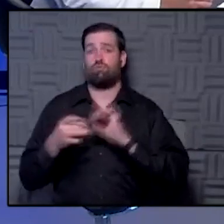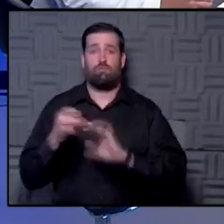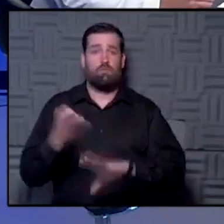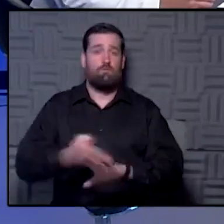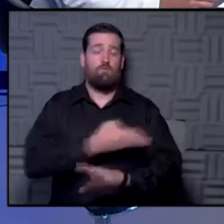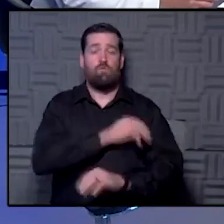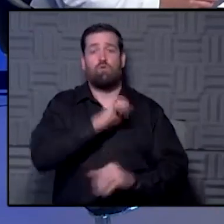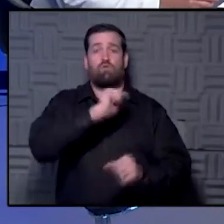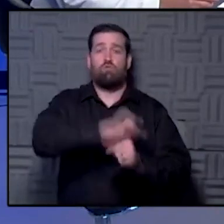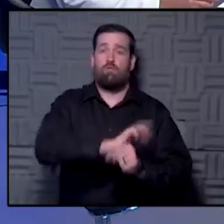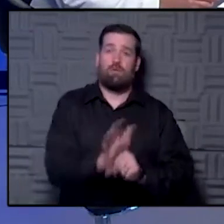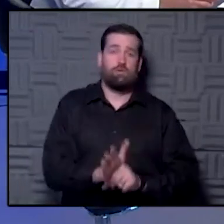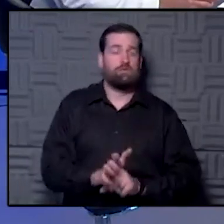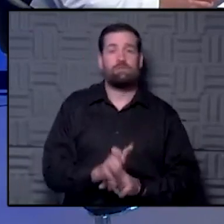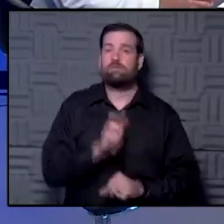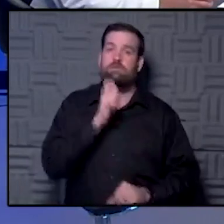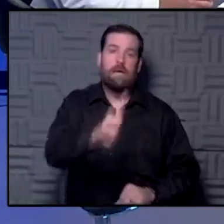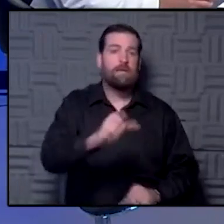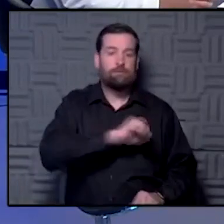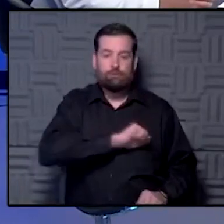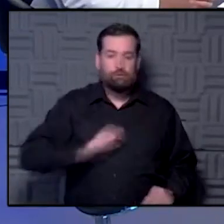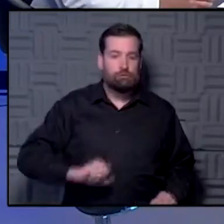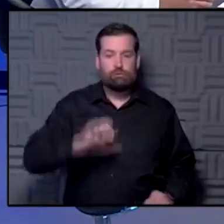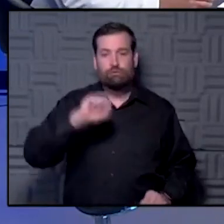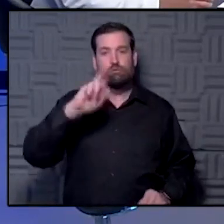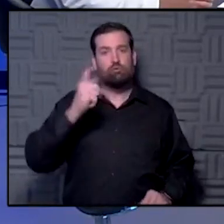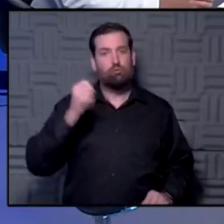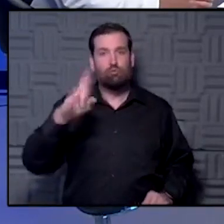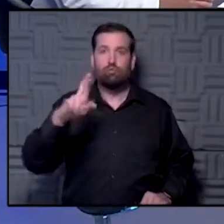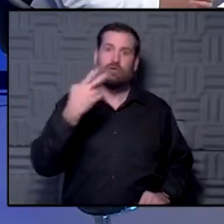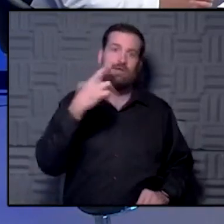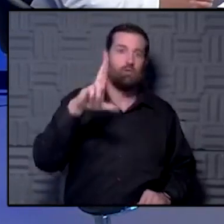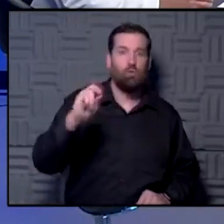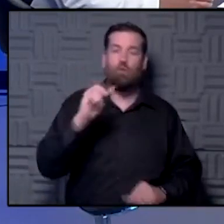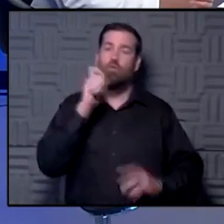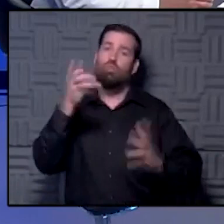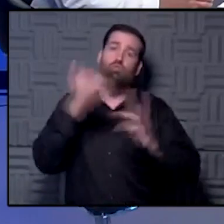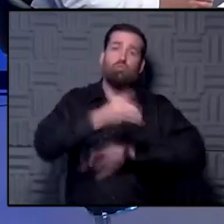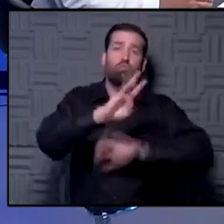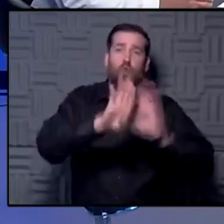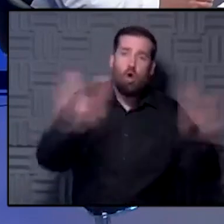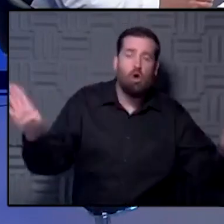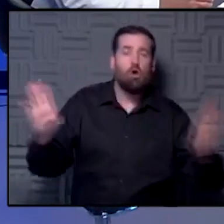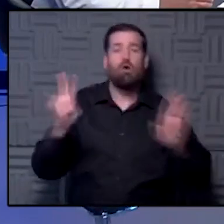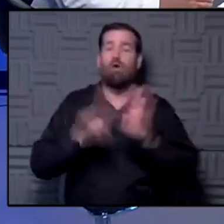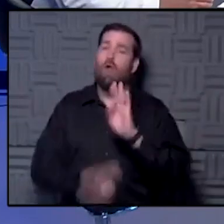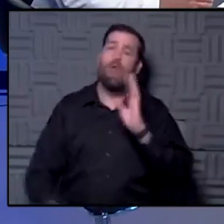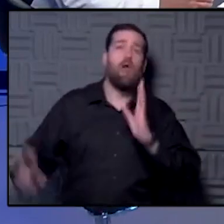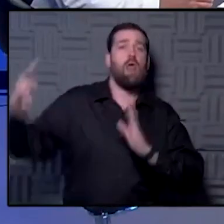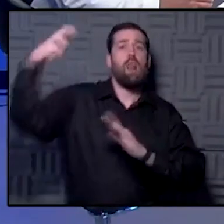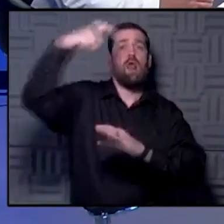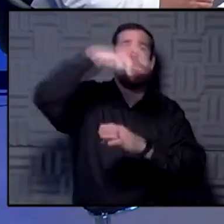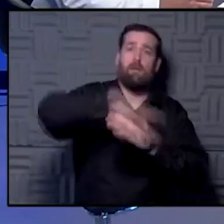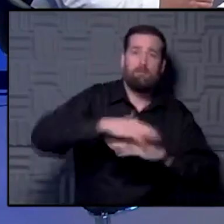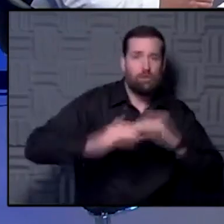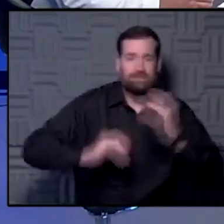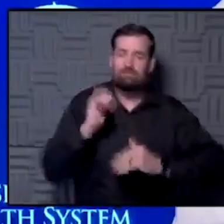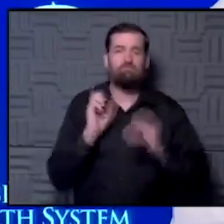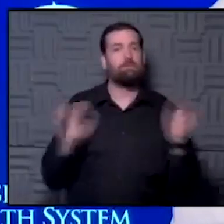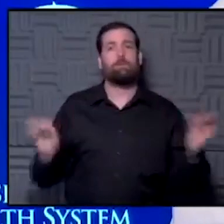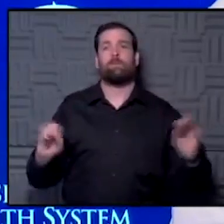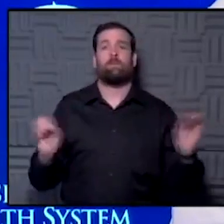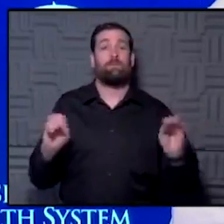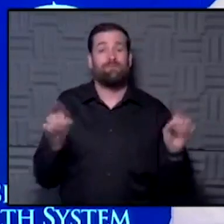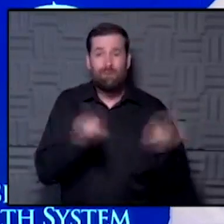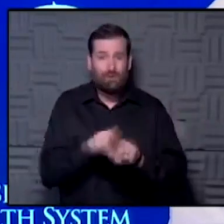that coronavirus is not a superhero. It does not jump through walls. It does not jump over tall buildings. It does not have X-ray visions. It